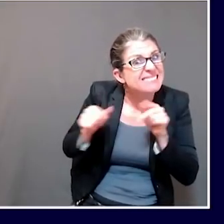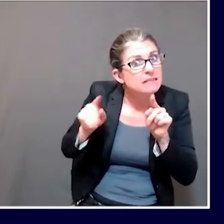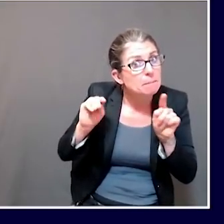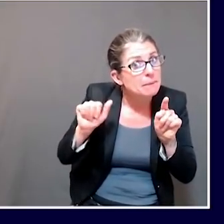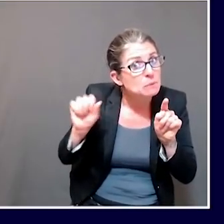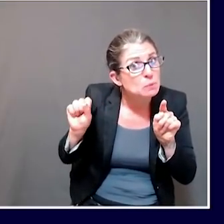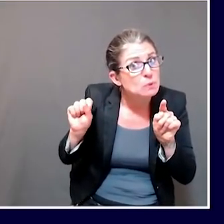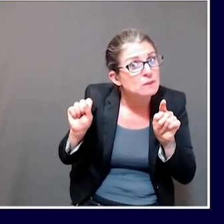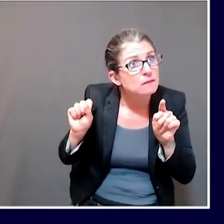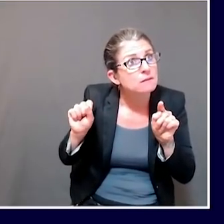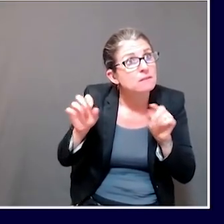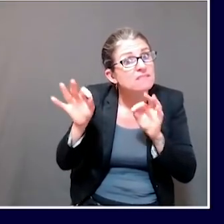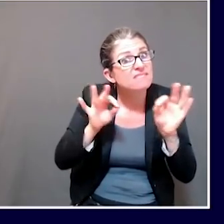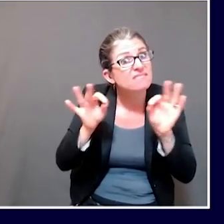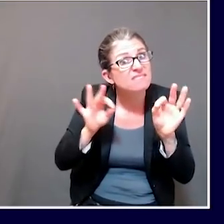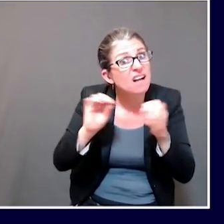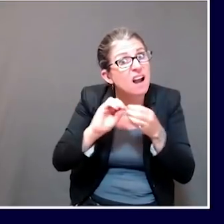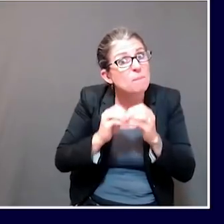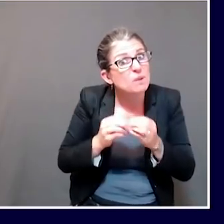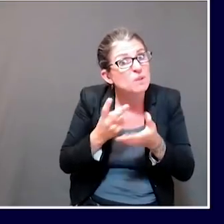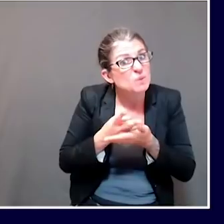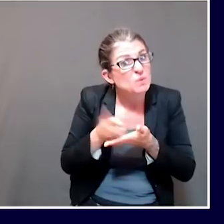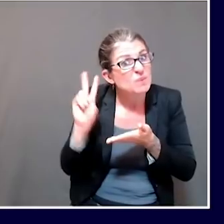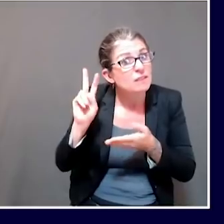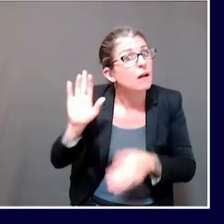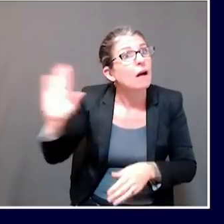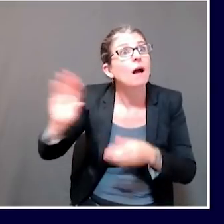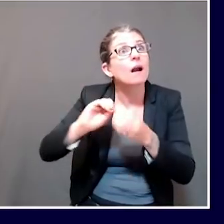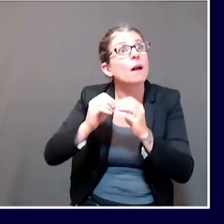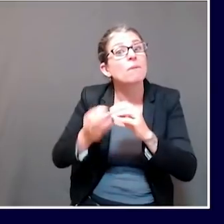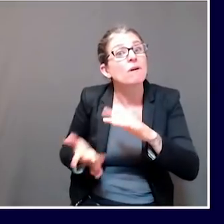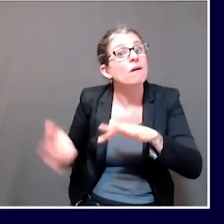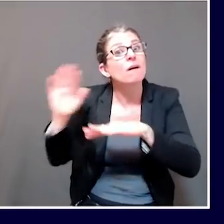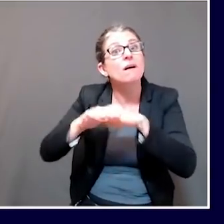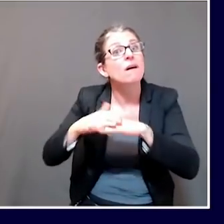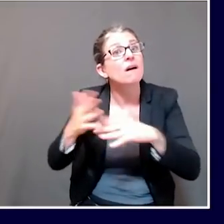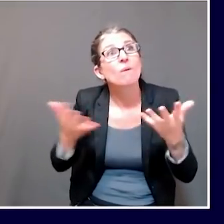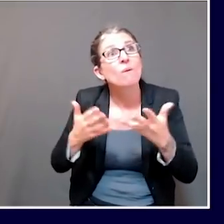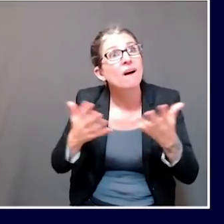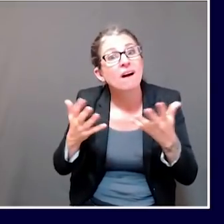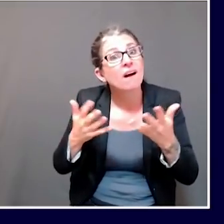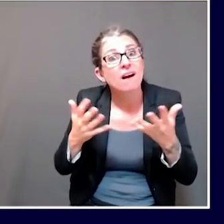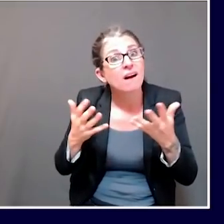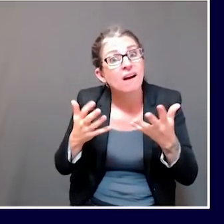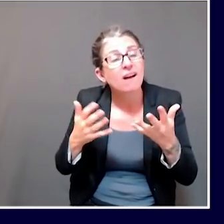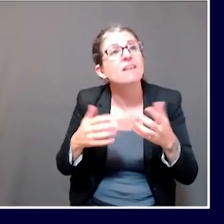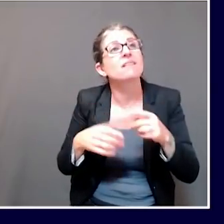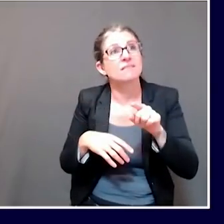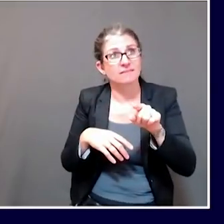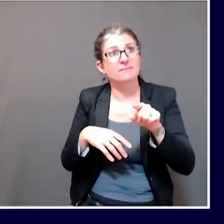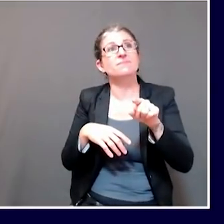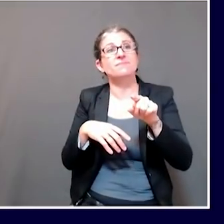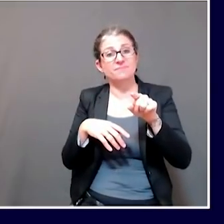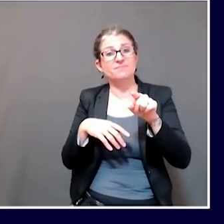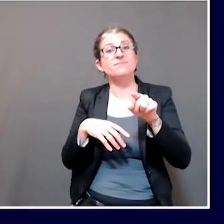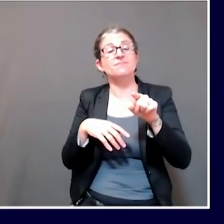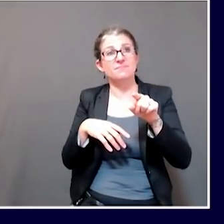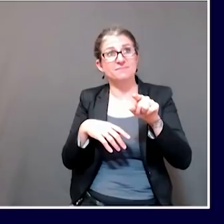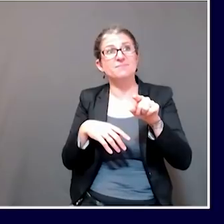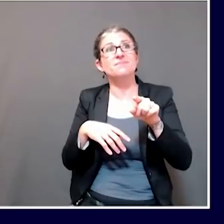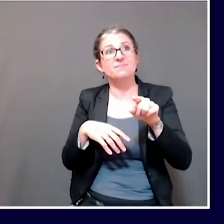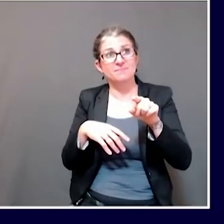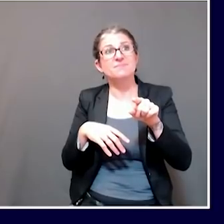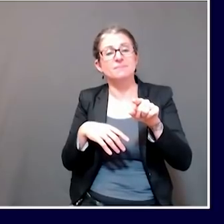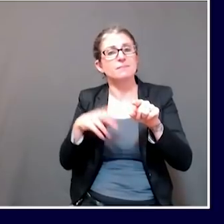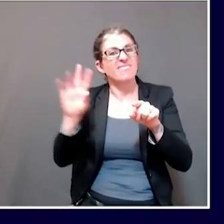2 weeks ago, the number of cases that Massachusetts was reporting on a seven-day